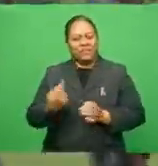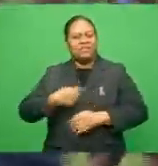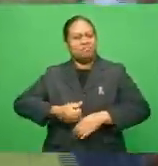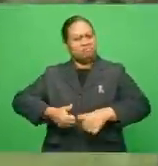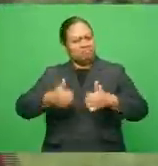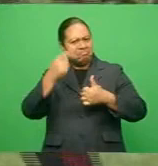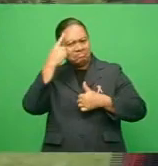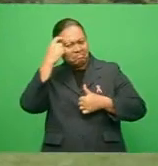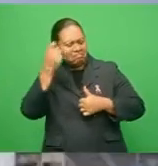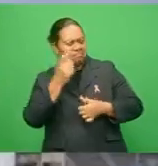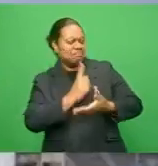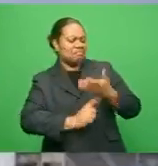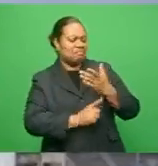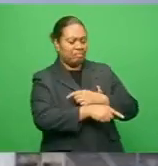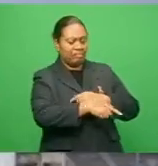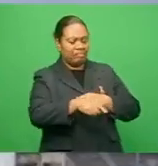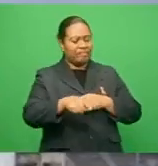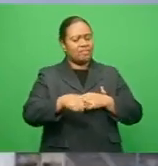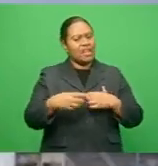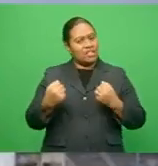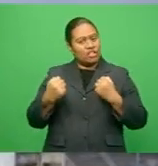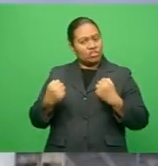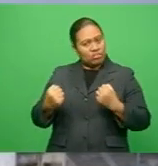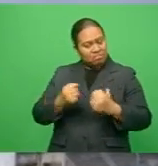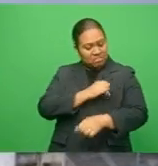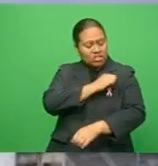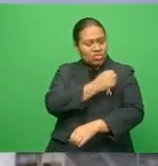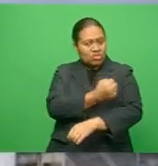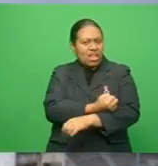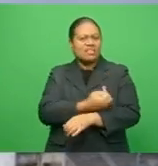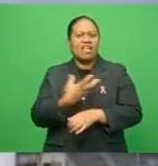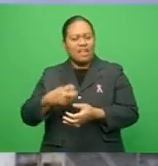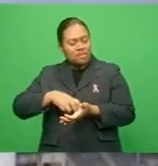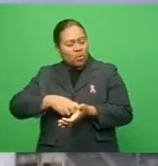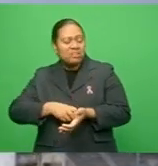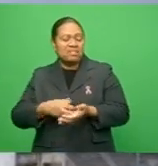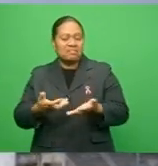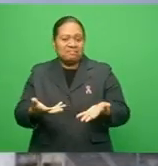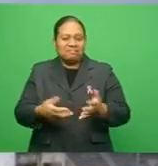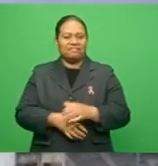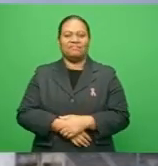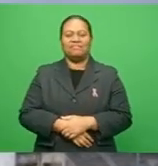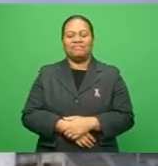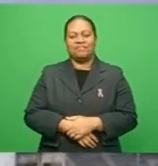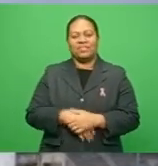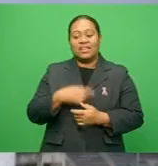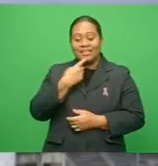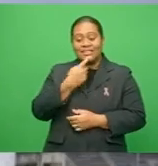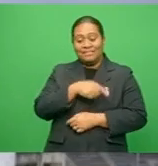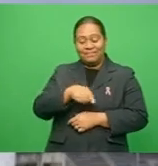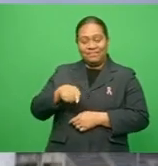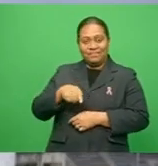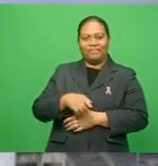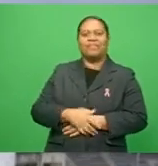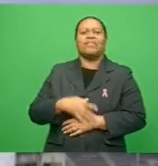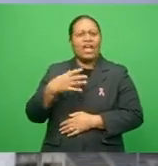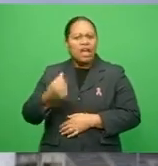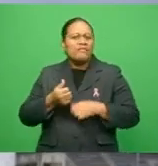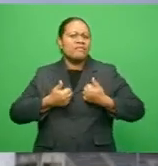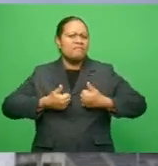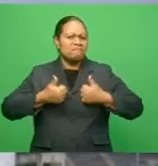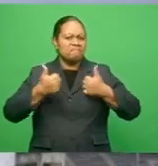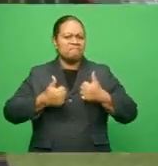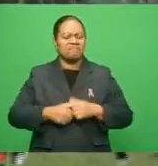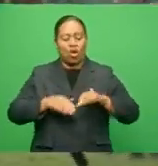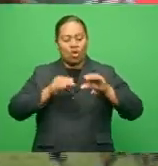what their strengths are and their weaknesses as well. And in saying that, they've got a good